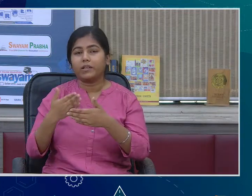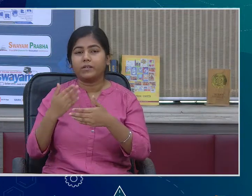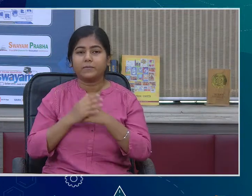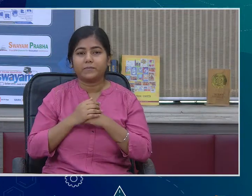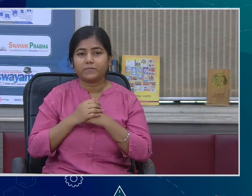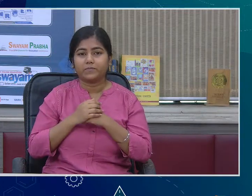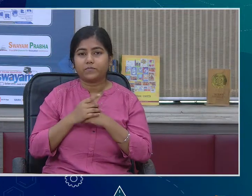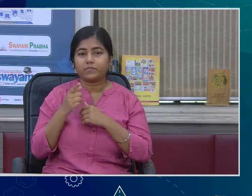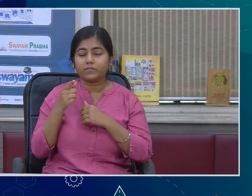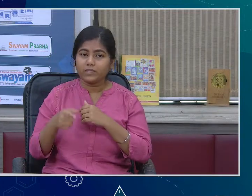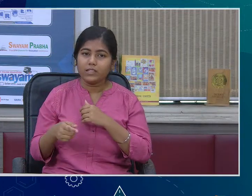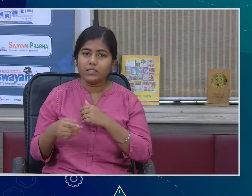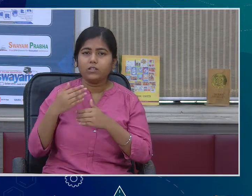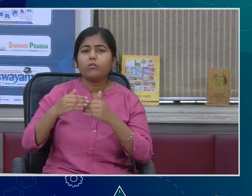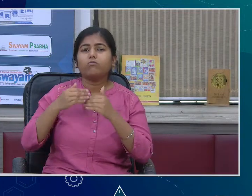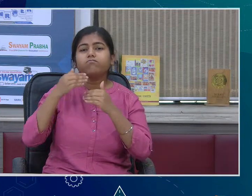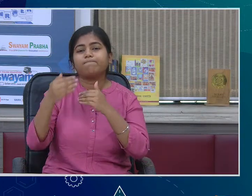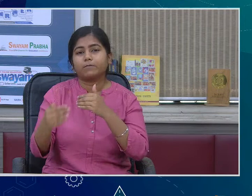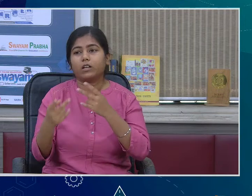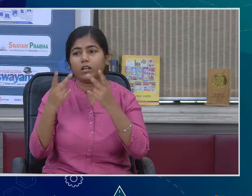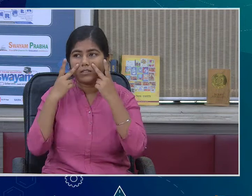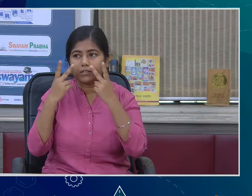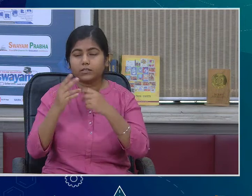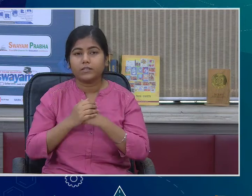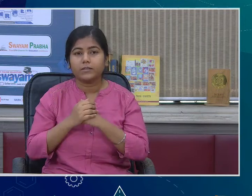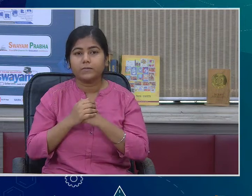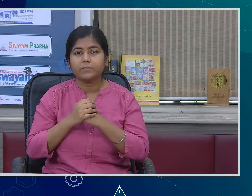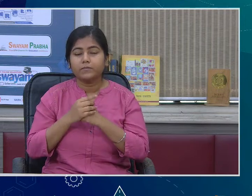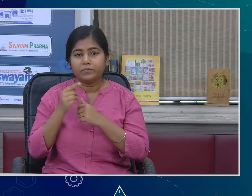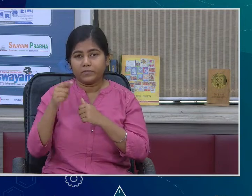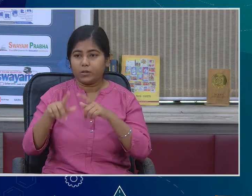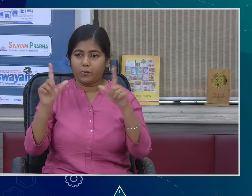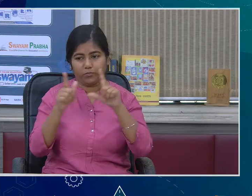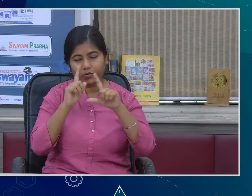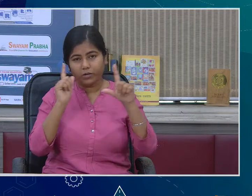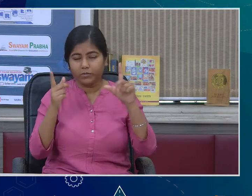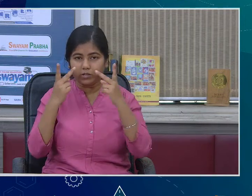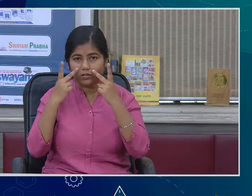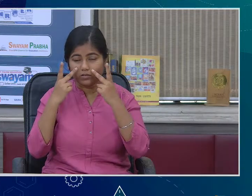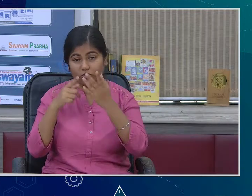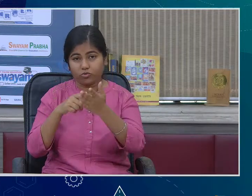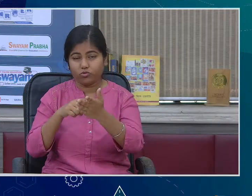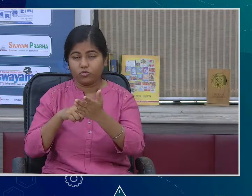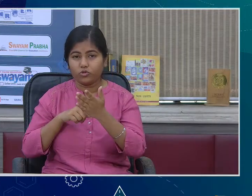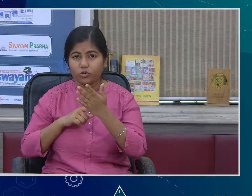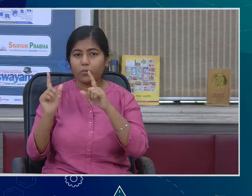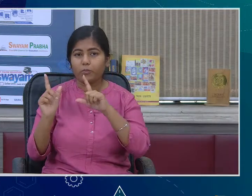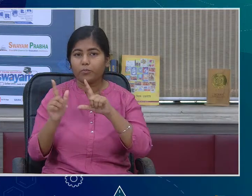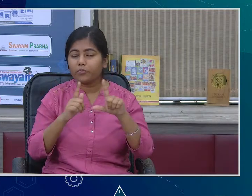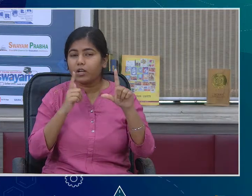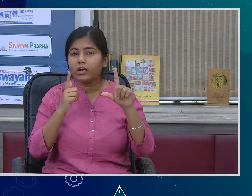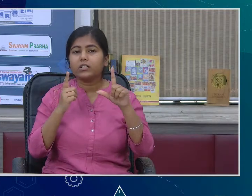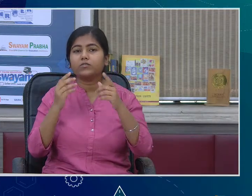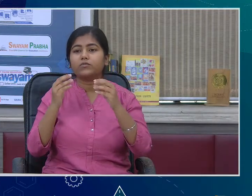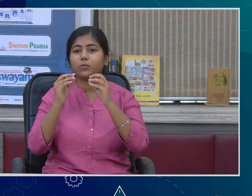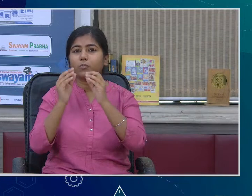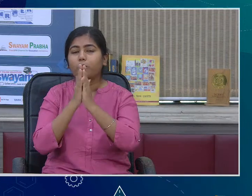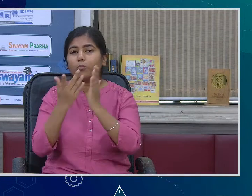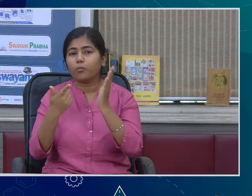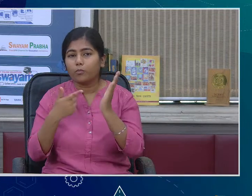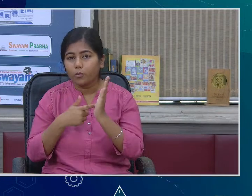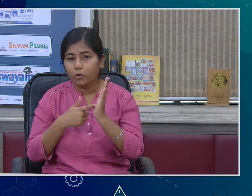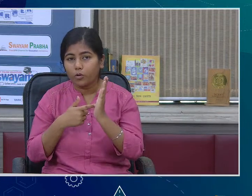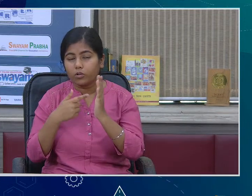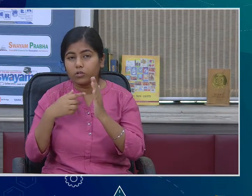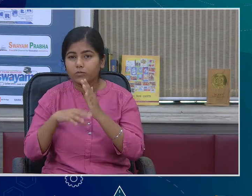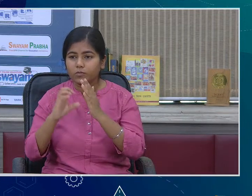But let's just go further, and I can see in the presentation you have shown the page of the book